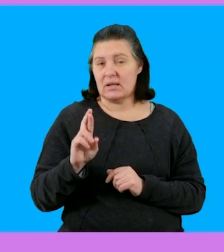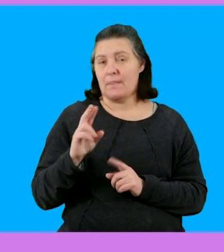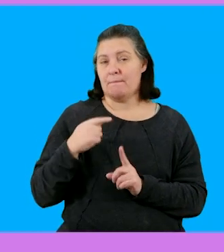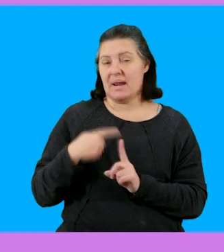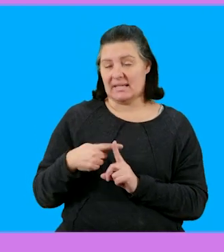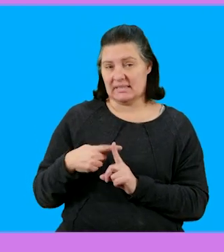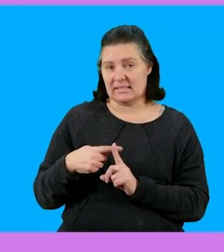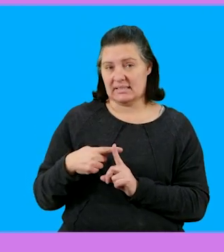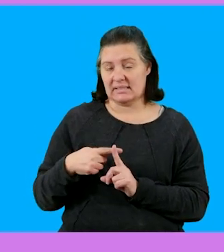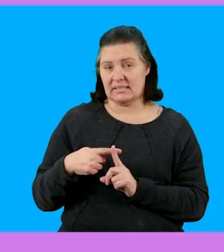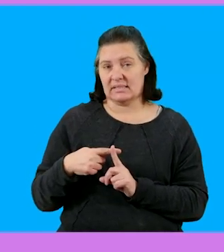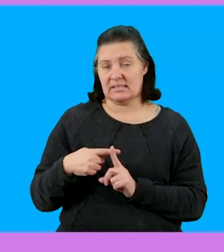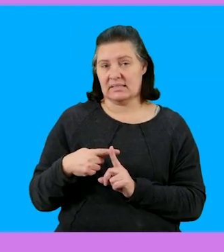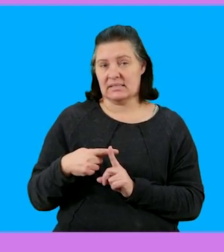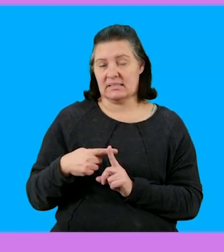plus